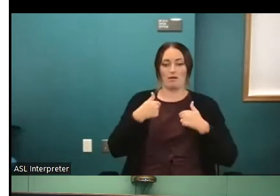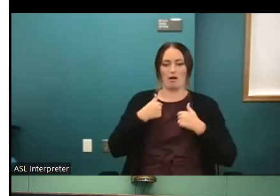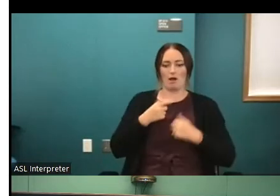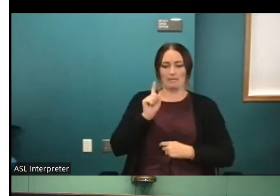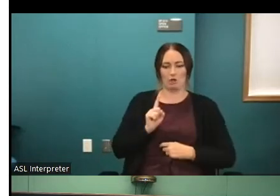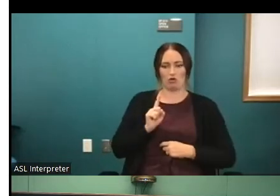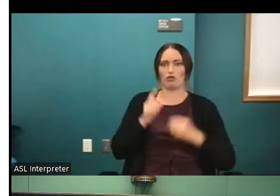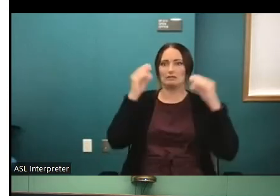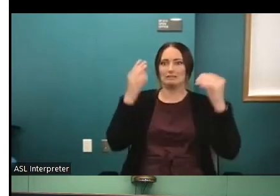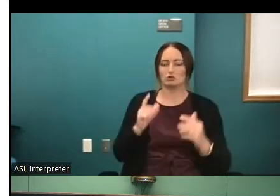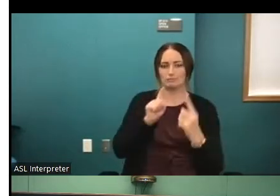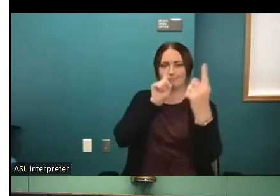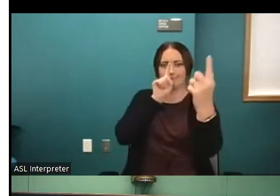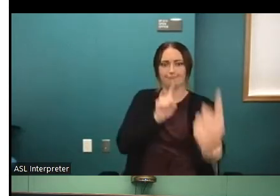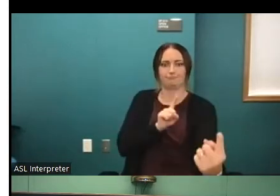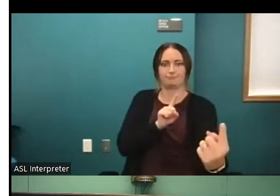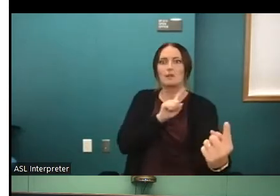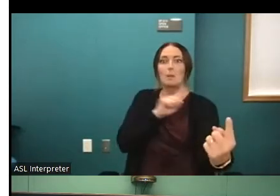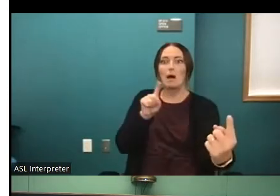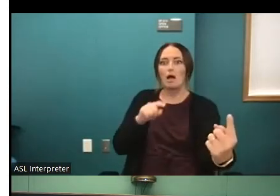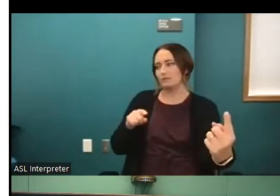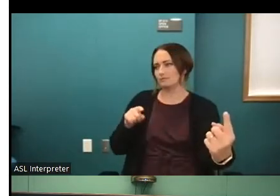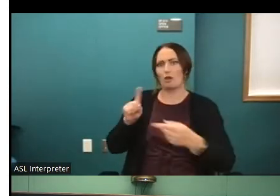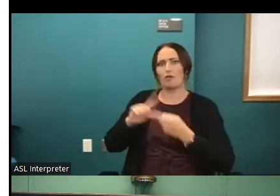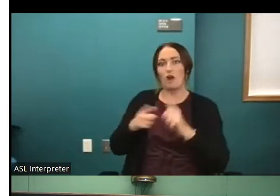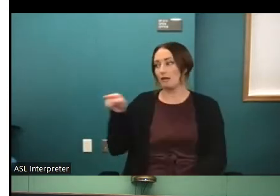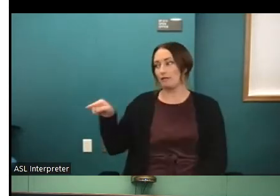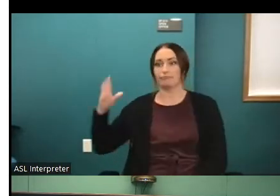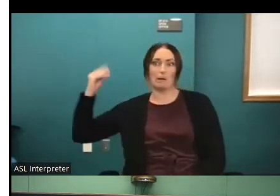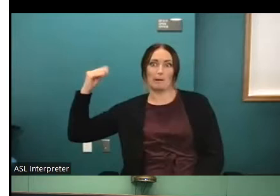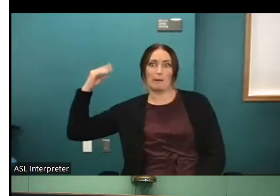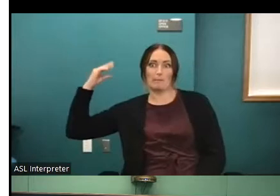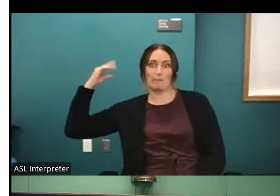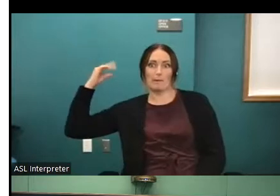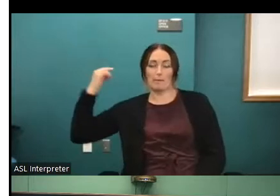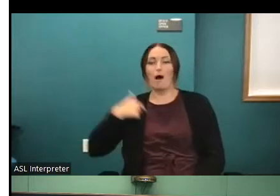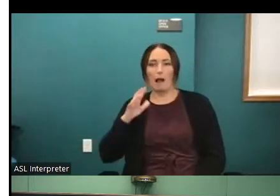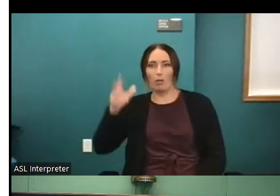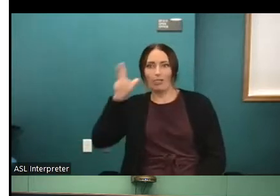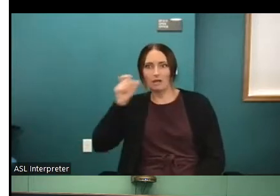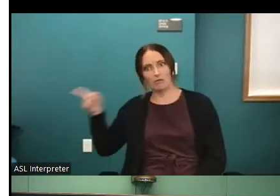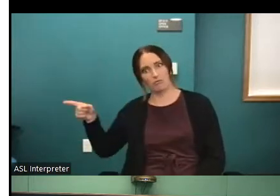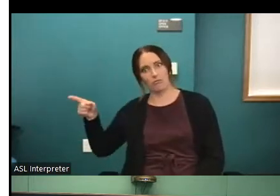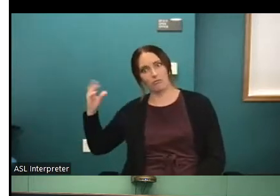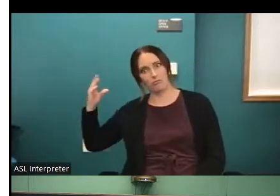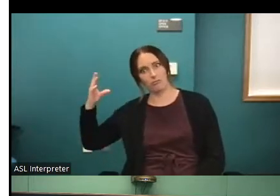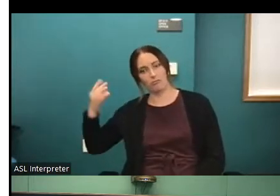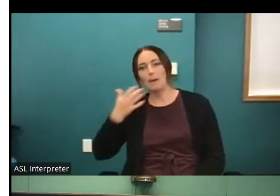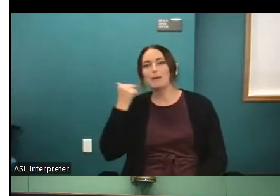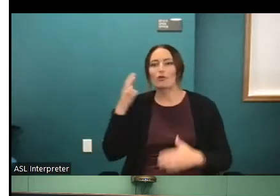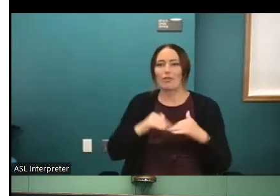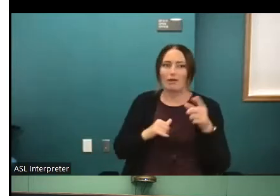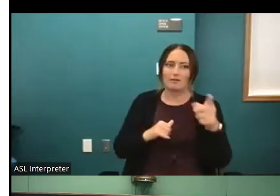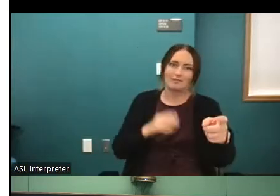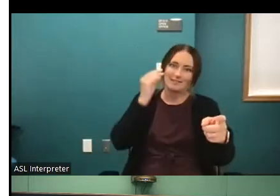here, but then there's a kid, you know, Joe Schmo right next to me who's going, "Mah, mah, mah, mah." Well, I'm going to hear "mah, mah, mah, mah, mah," better than I'm going to hear